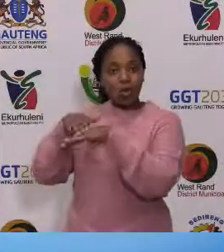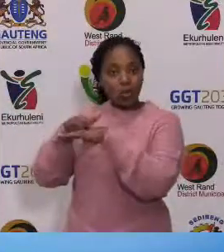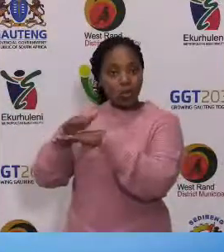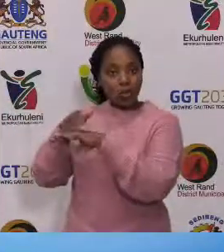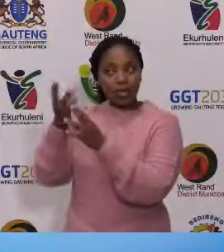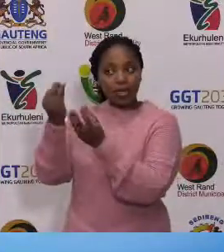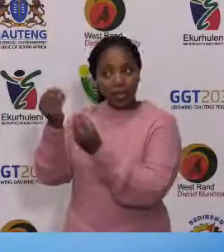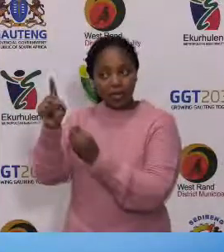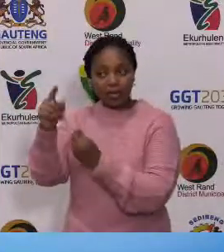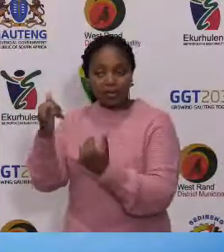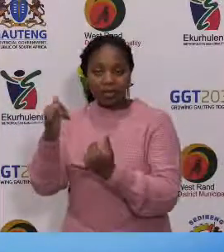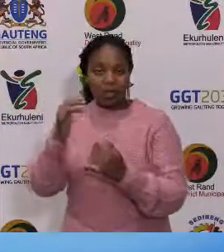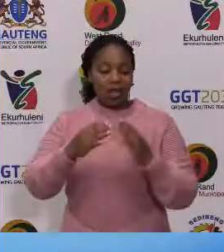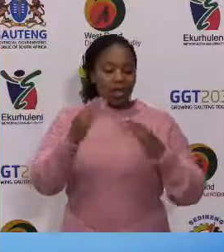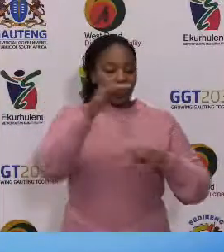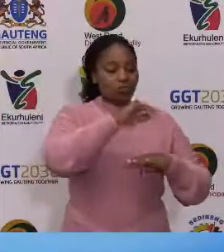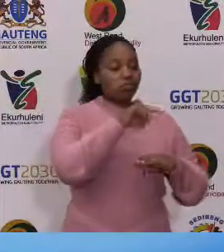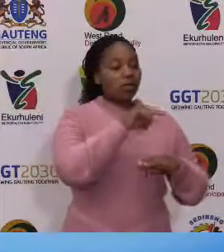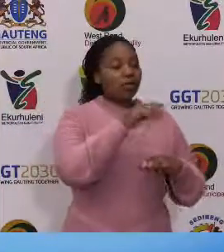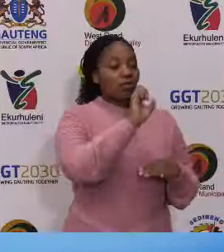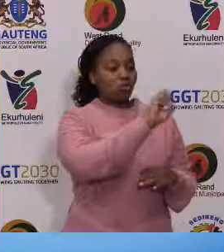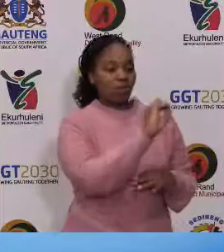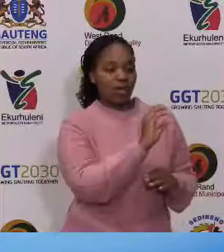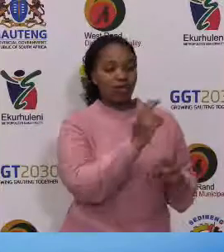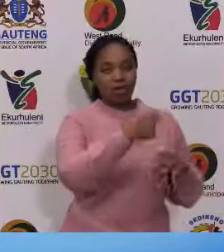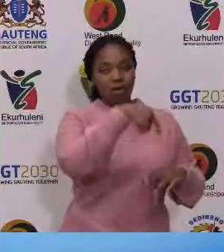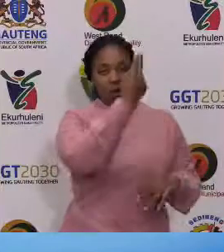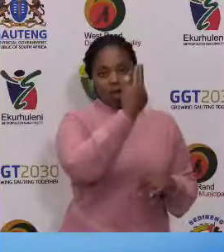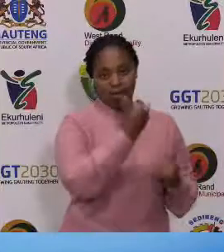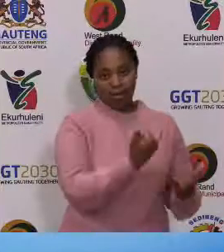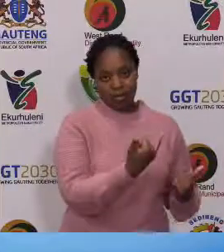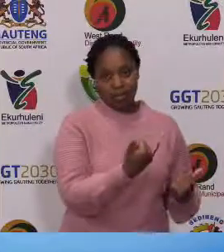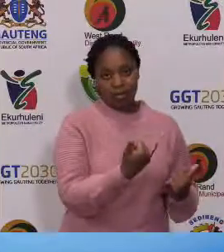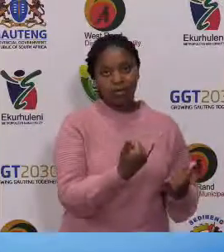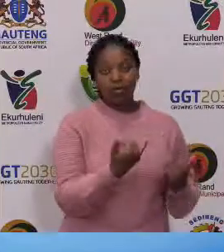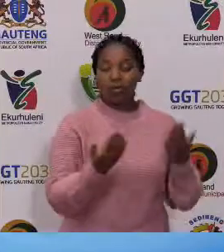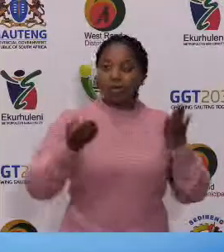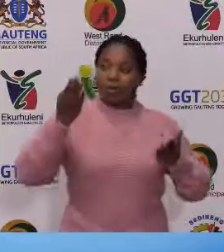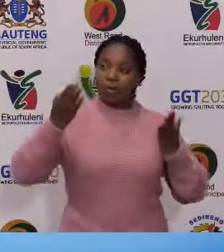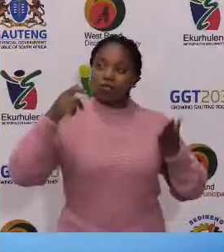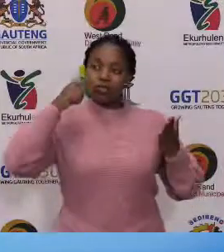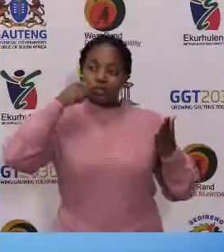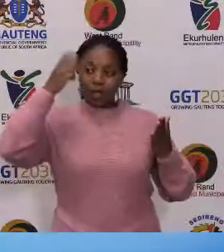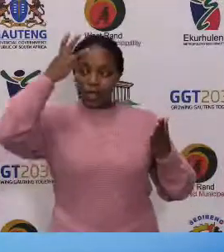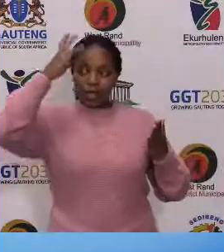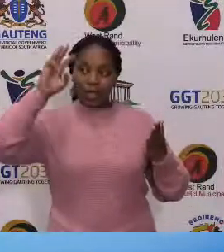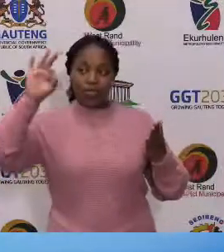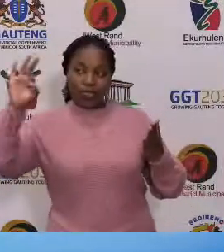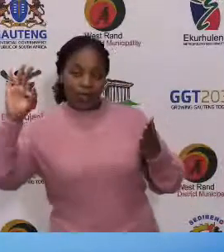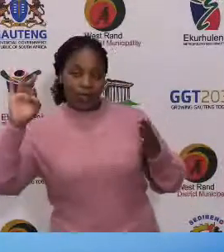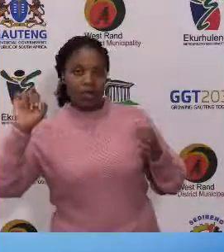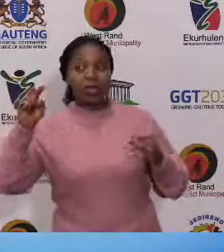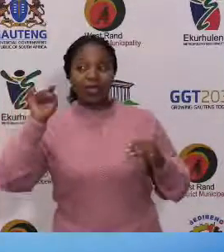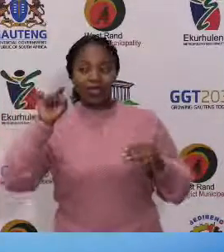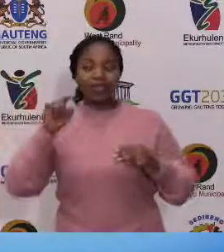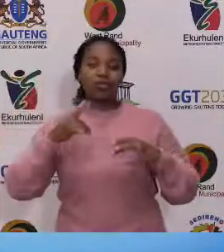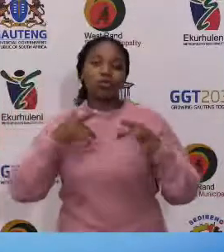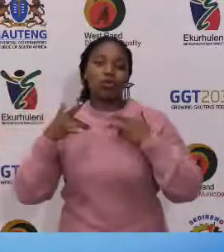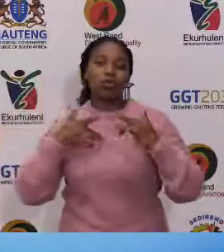higher in Johannesburg D compared to Tshwane 3, and that is a significant source of concern.